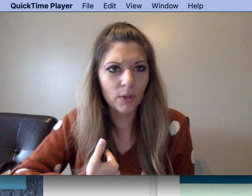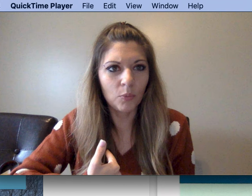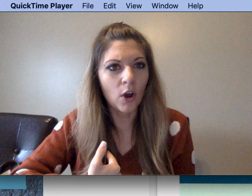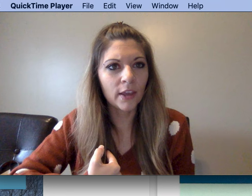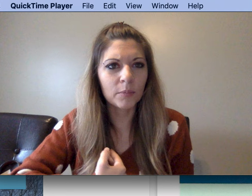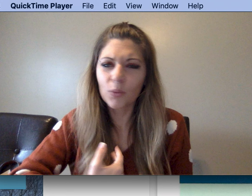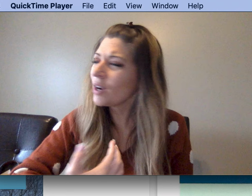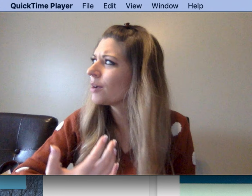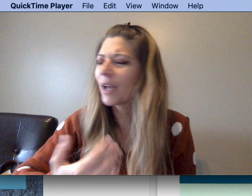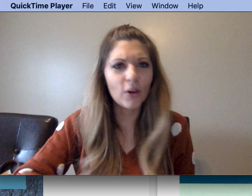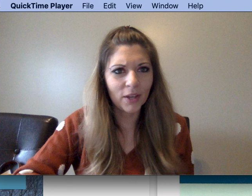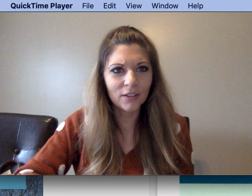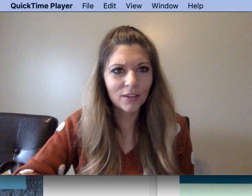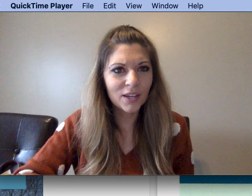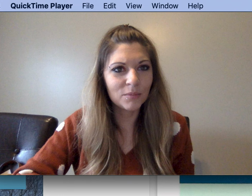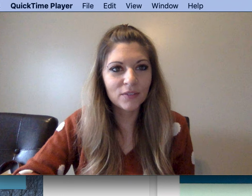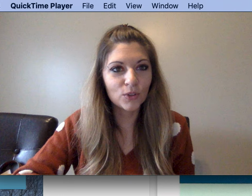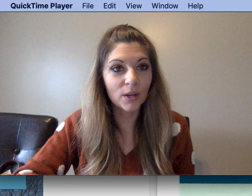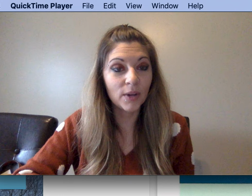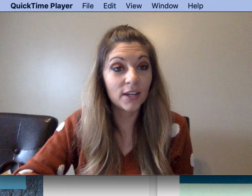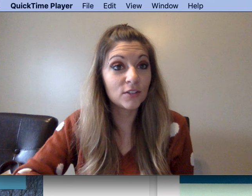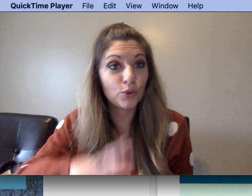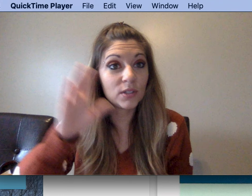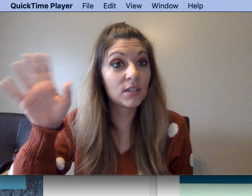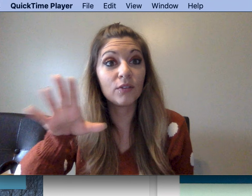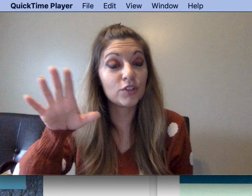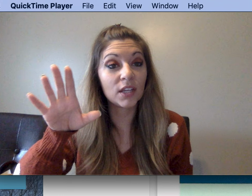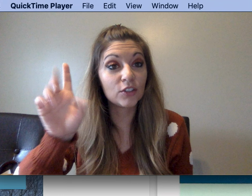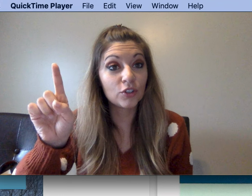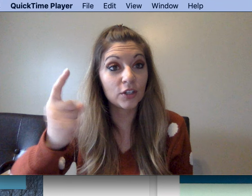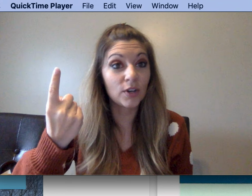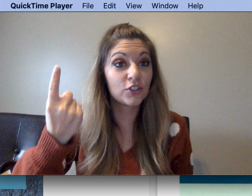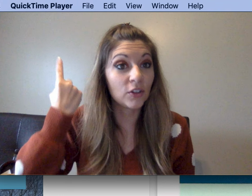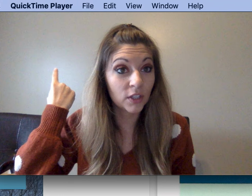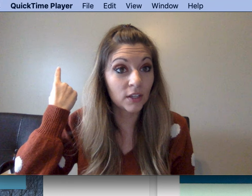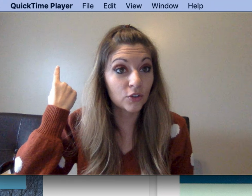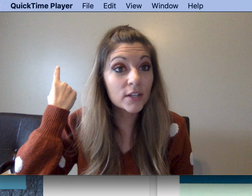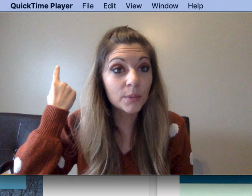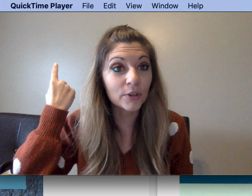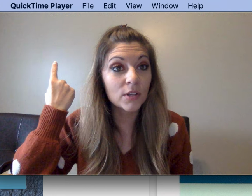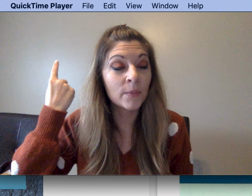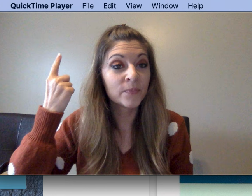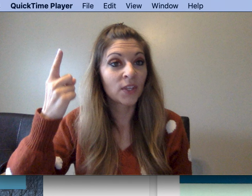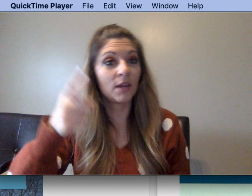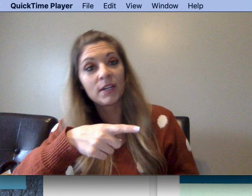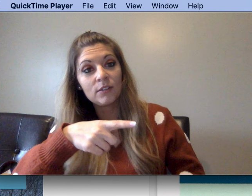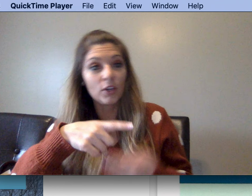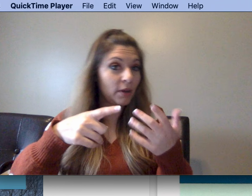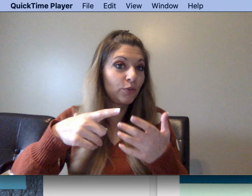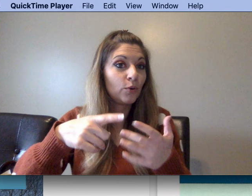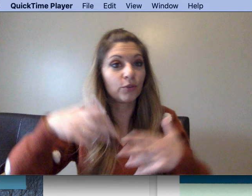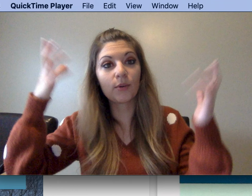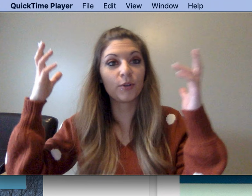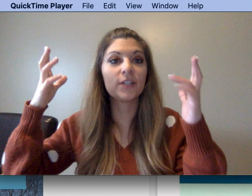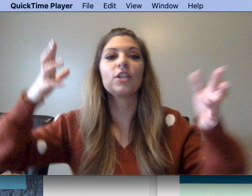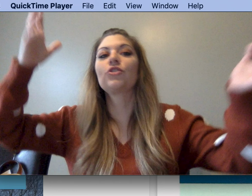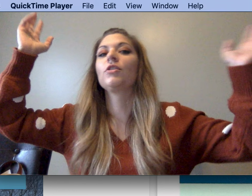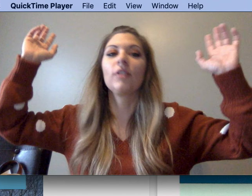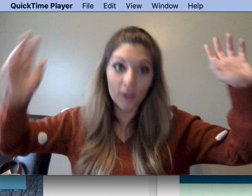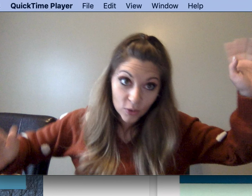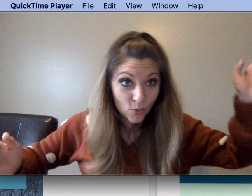that while I'm walking. I'm like, where am I going? Right, I'm not going the right way. And so instead of just like turning direction and looking like a crazy person, I might look at my phone or throw up a